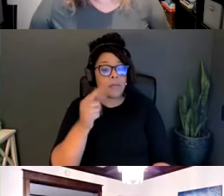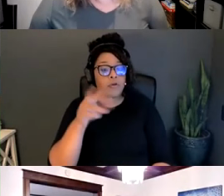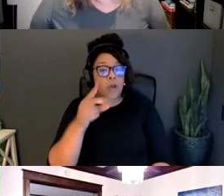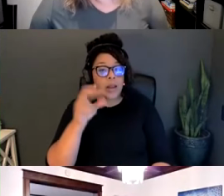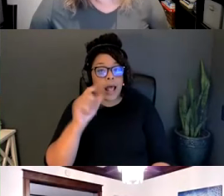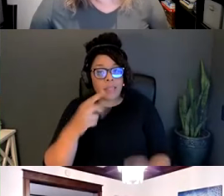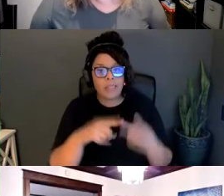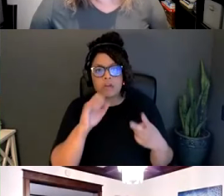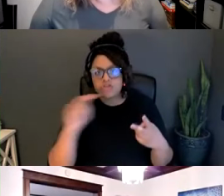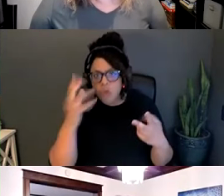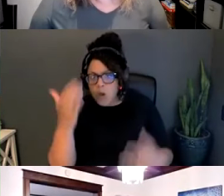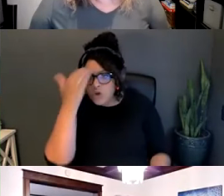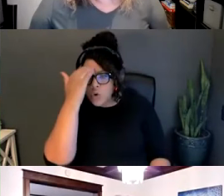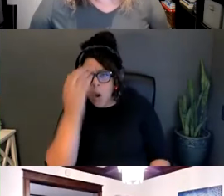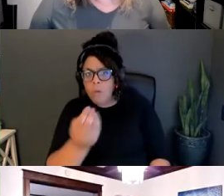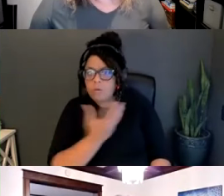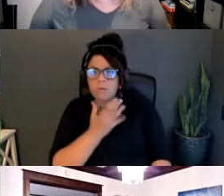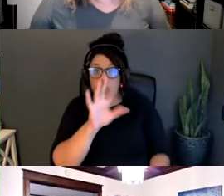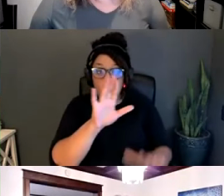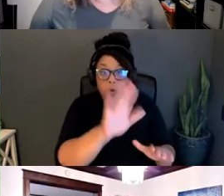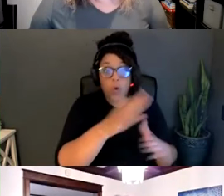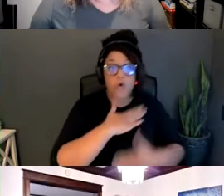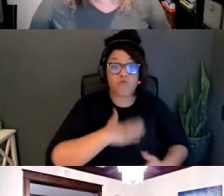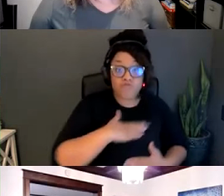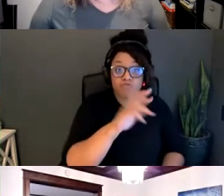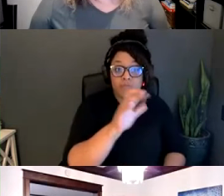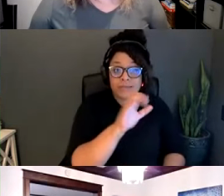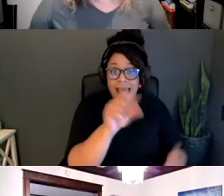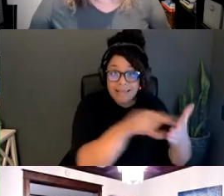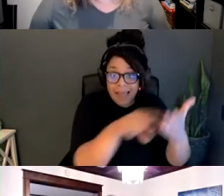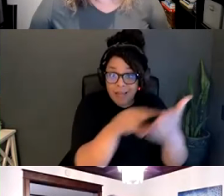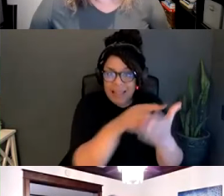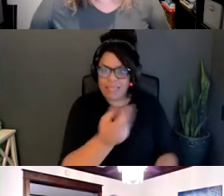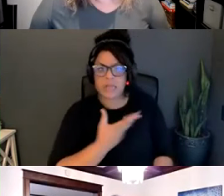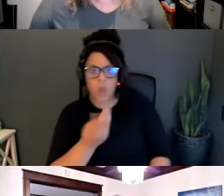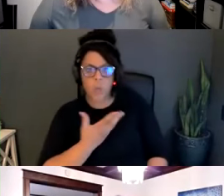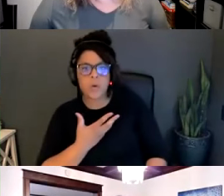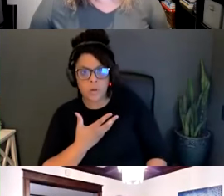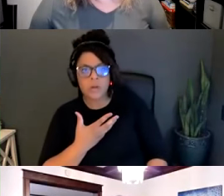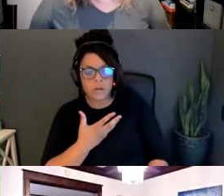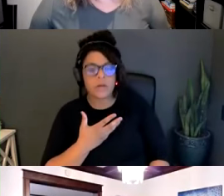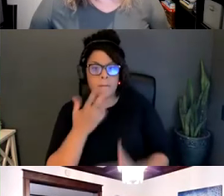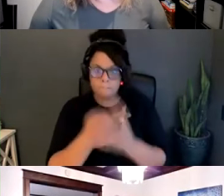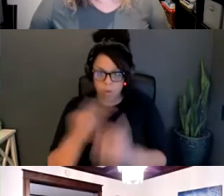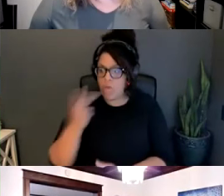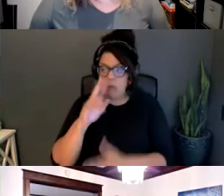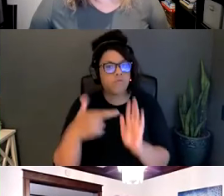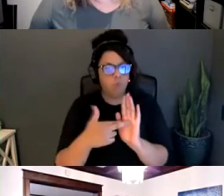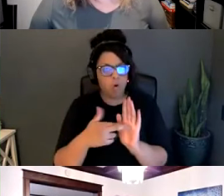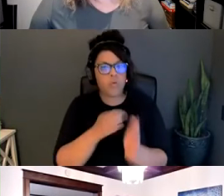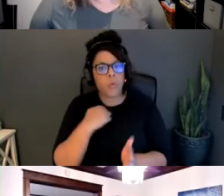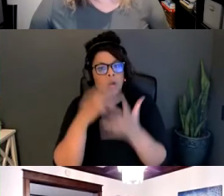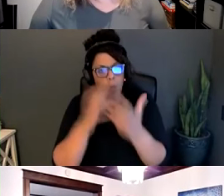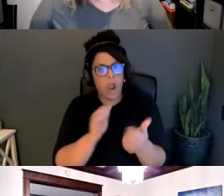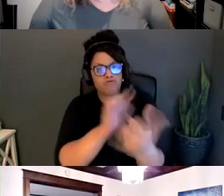know. So let me just share that. You can share with either one of us, and in both our roles and hats, we certainly want to